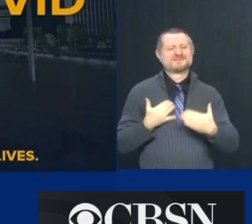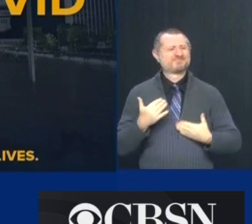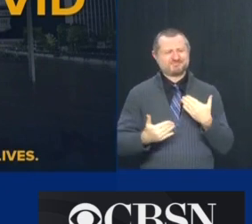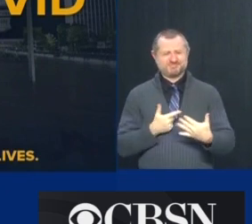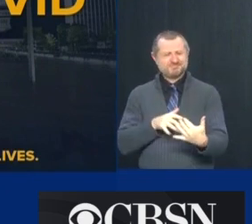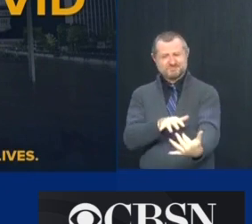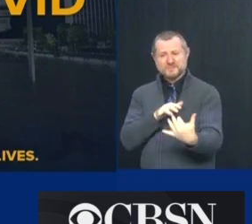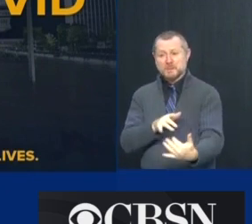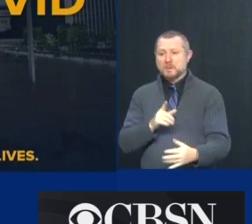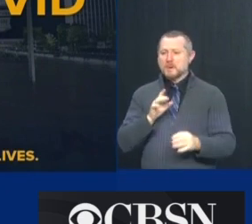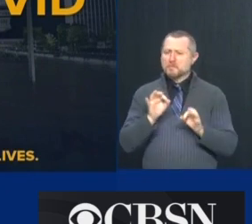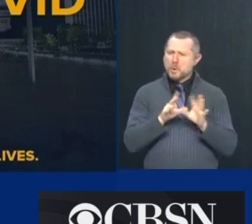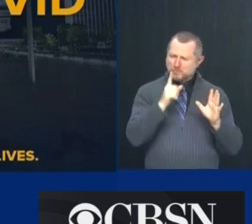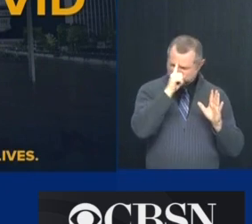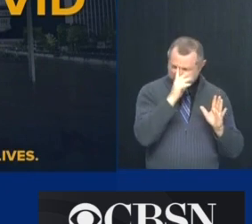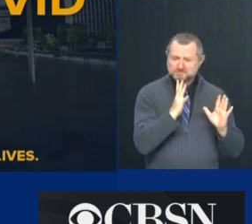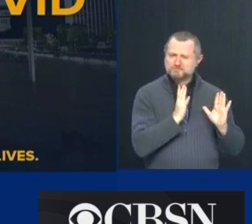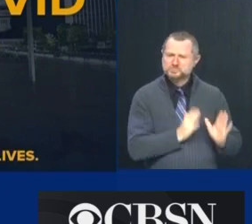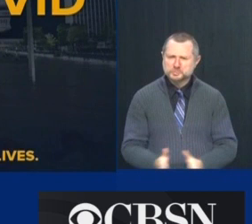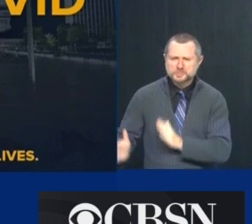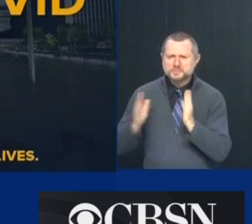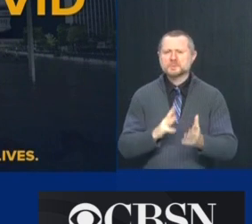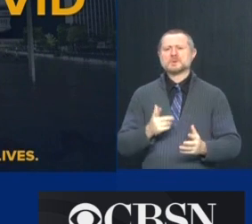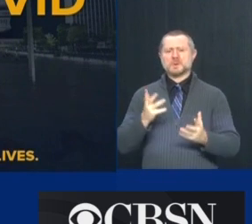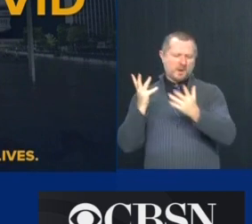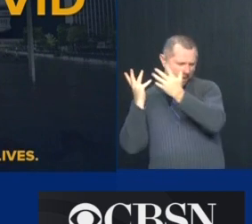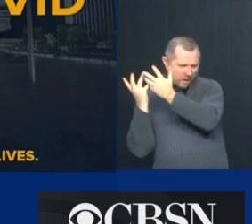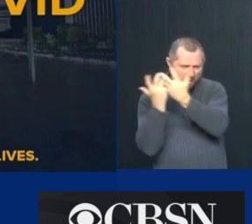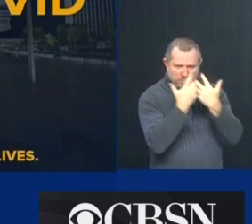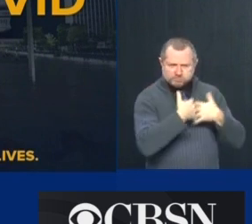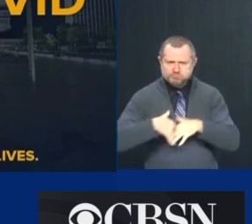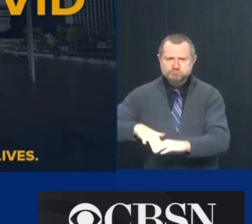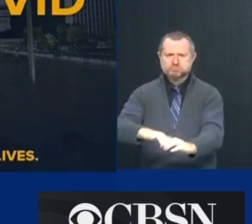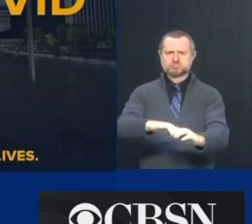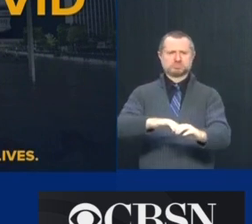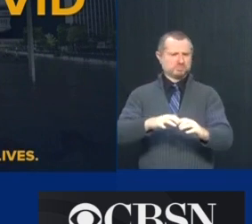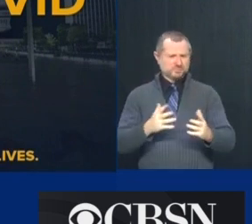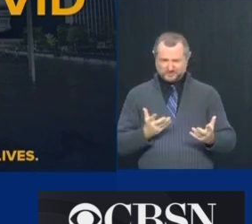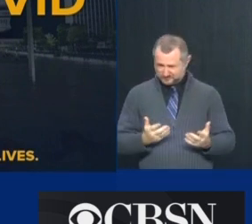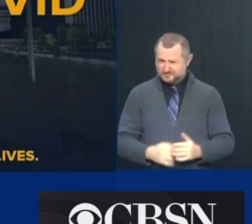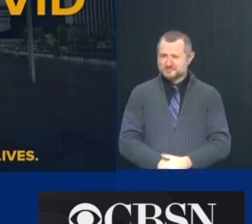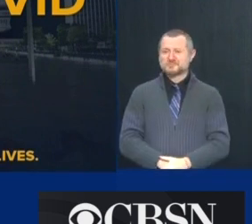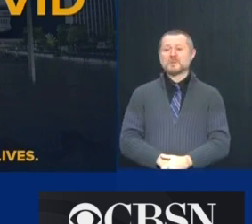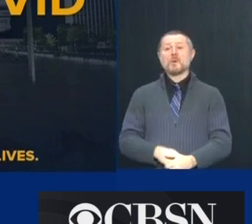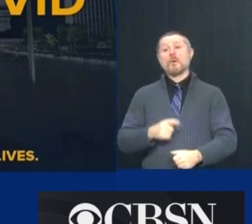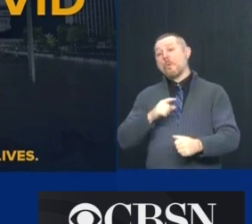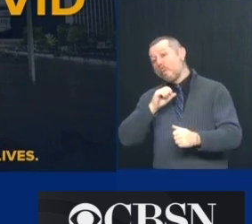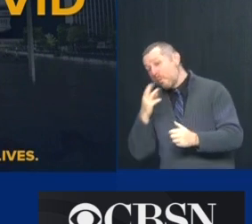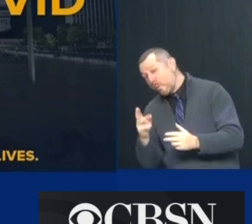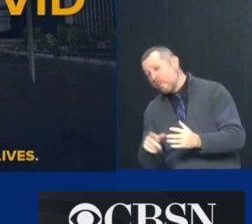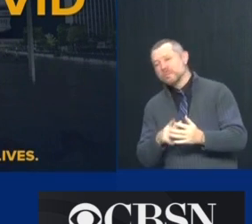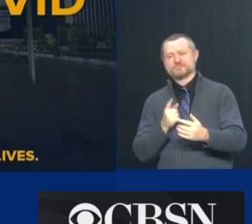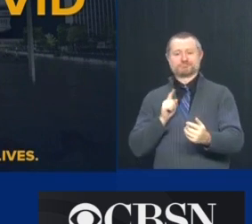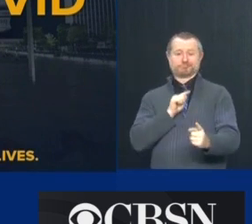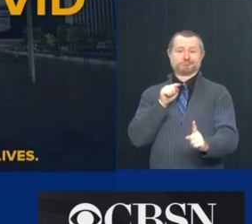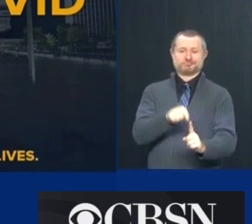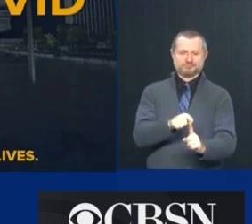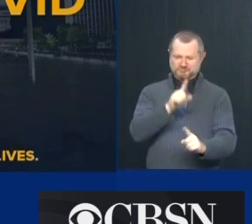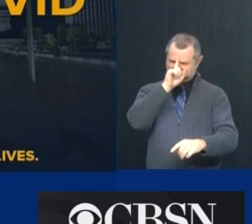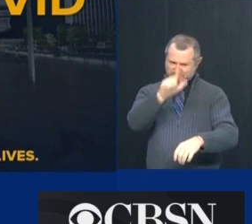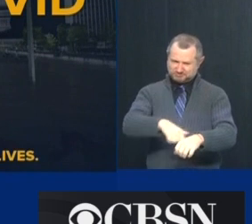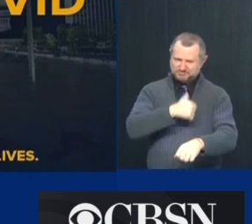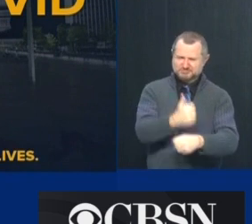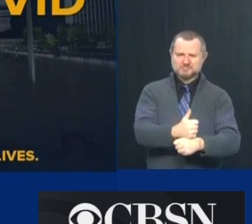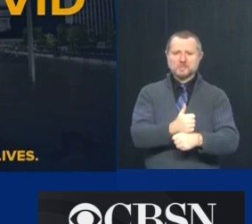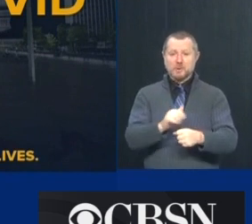and mobilization. It's a war in terms of mindset. COVID is an enemy that